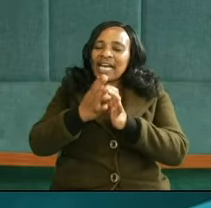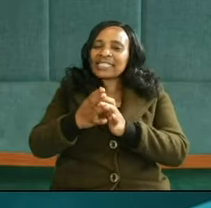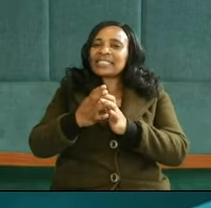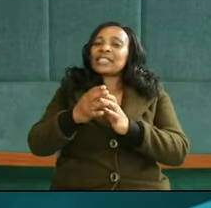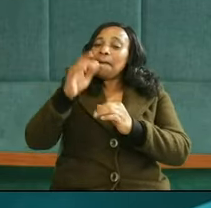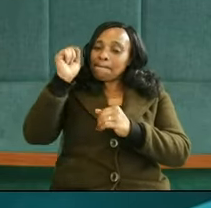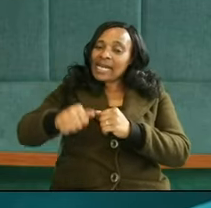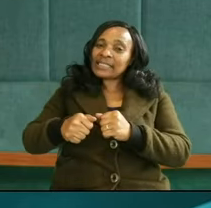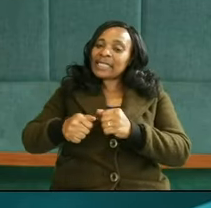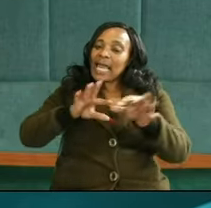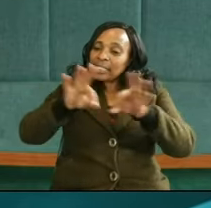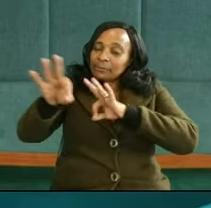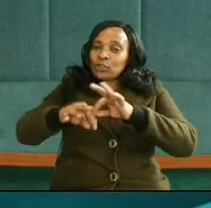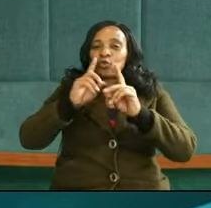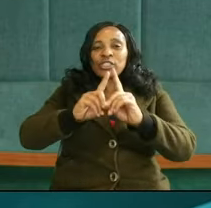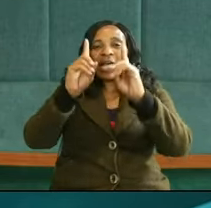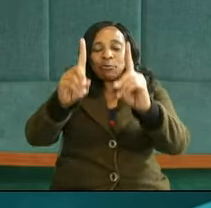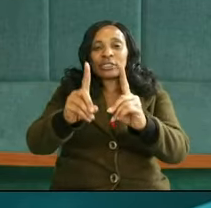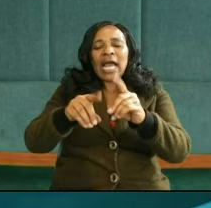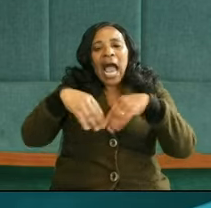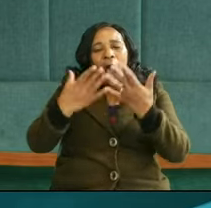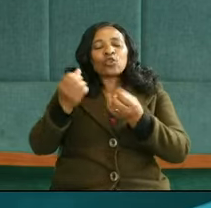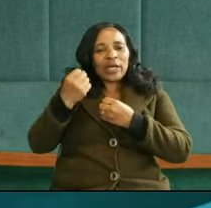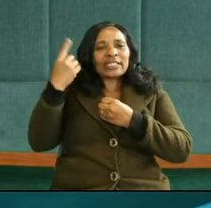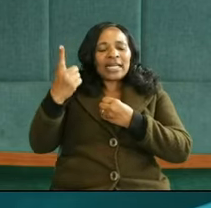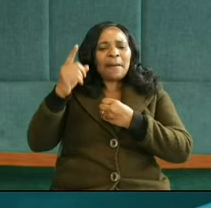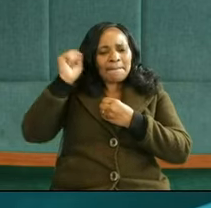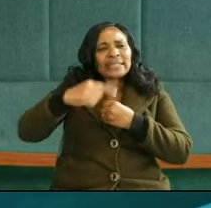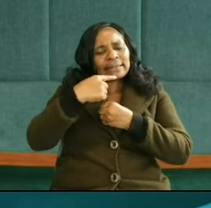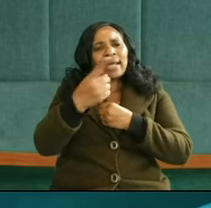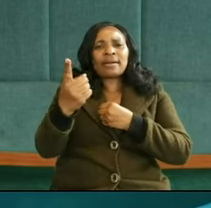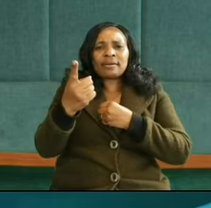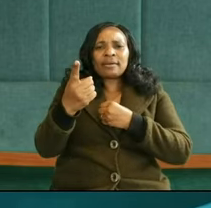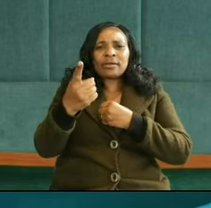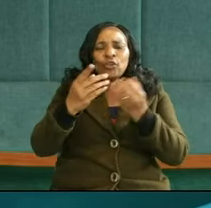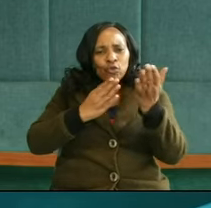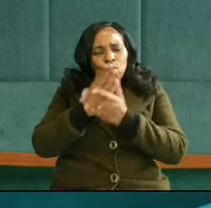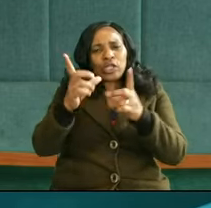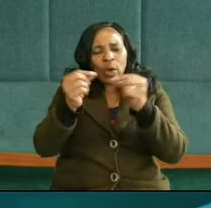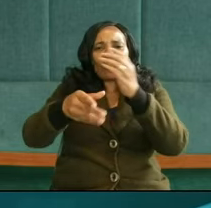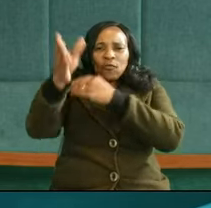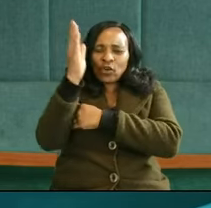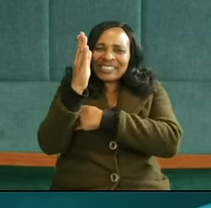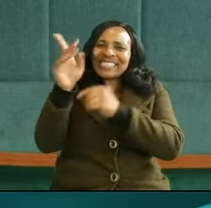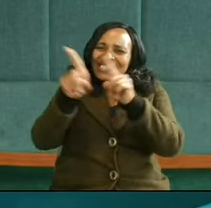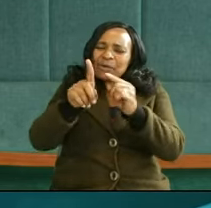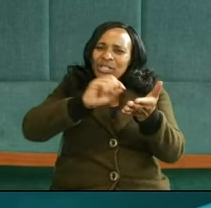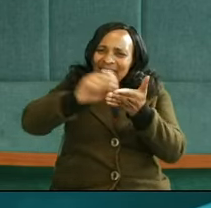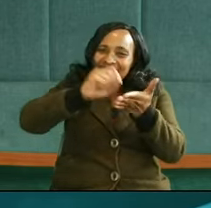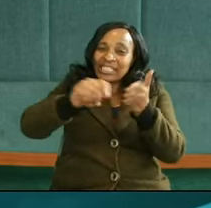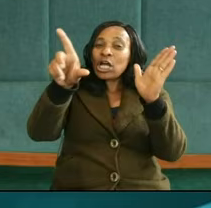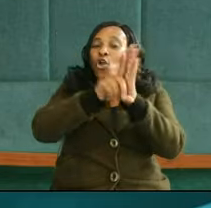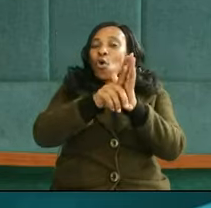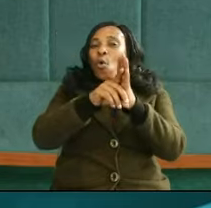to understand the things about him, he had to take them through the word of God as it was written in the law